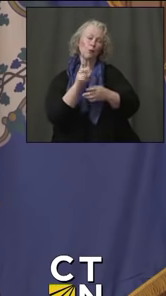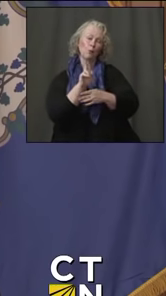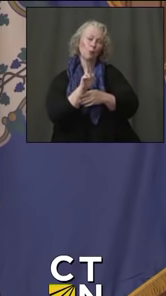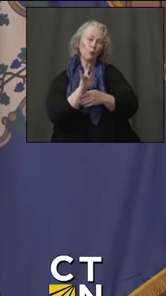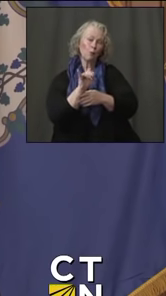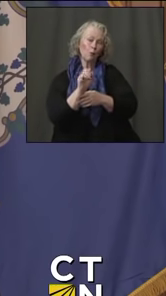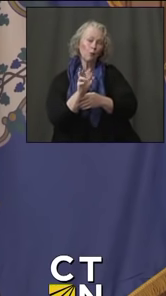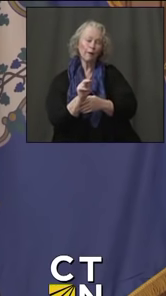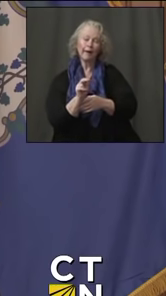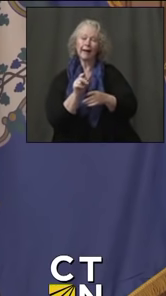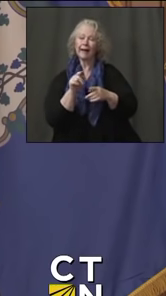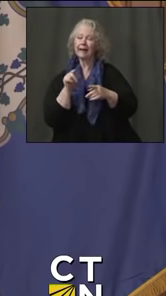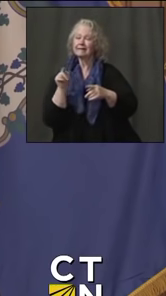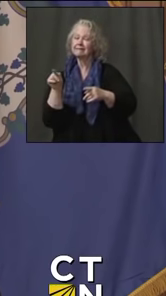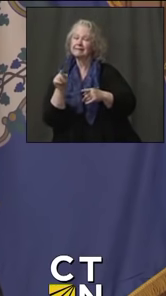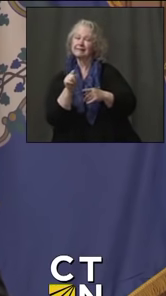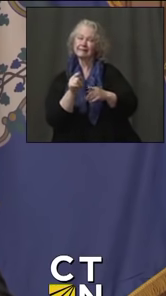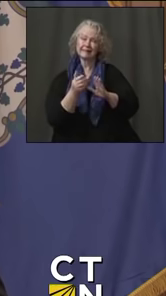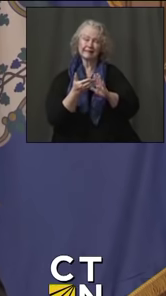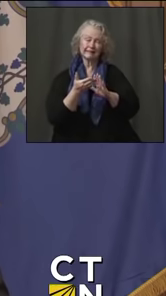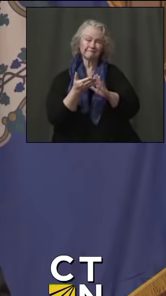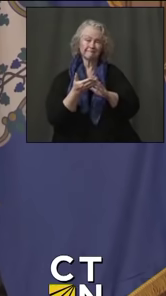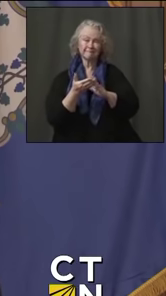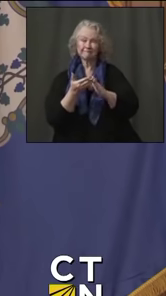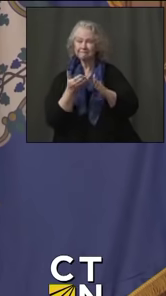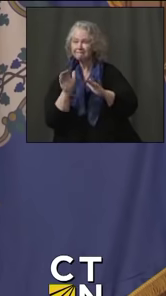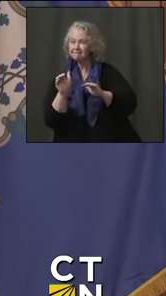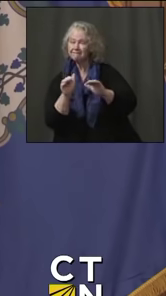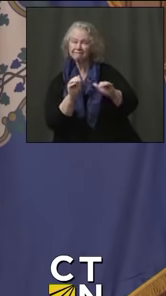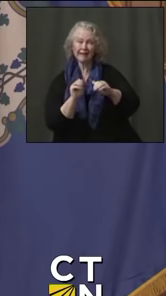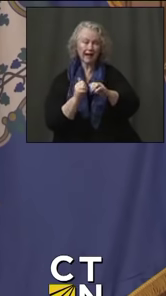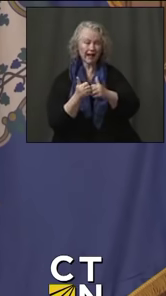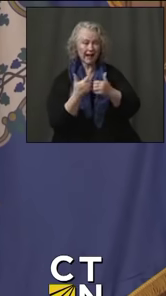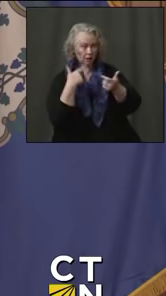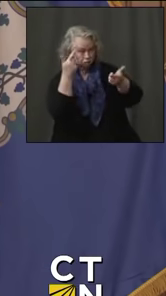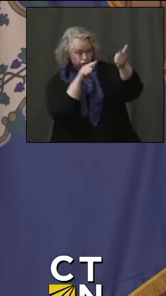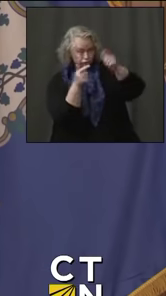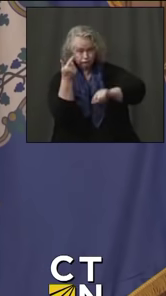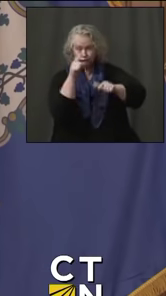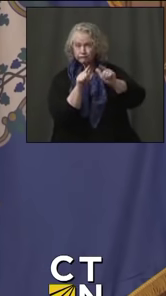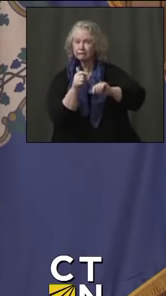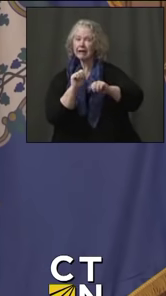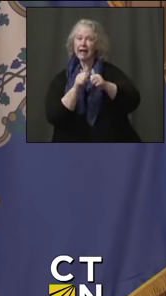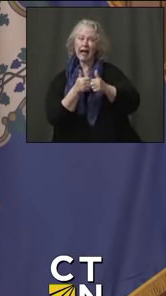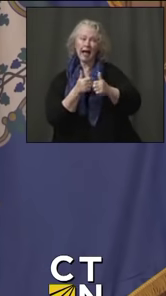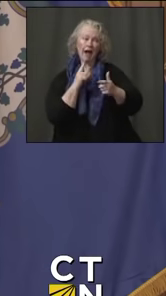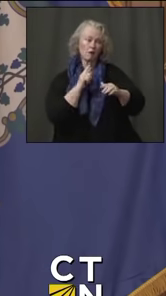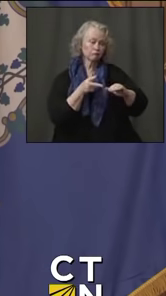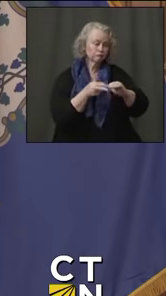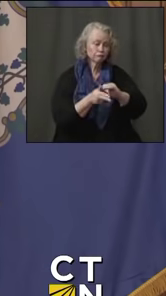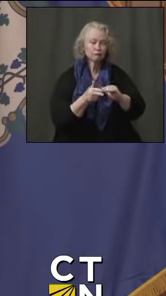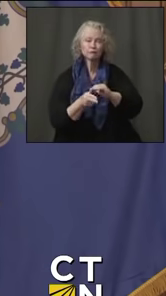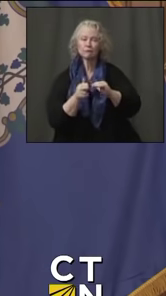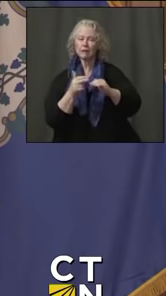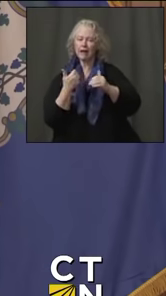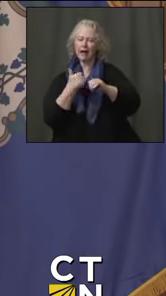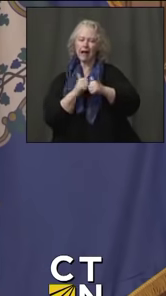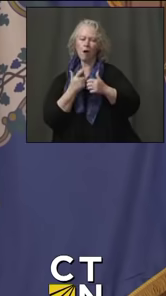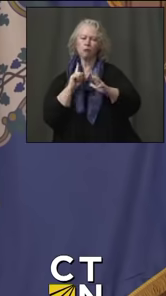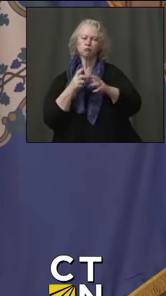all the different entities that provide services here, see how we can do our best to hold down those costs and stretch our dollars as best we